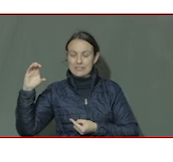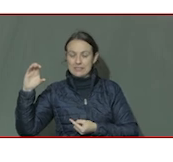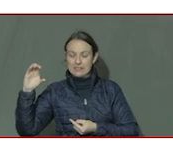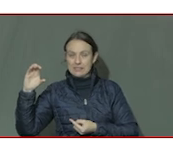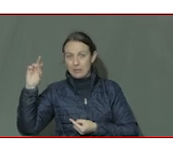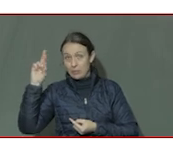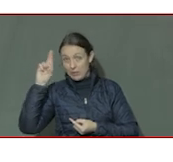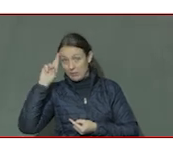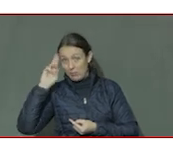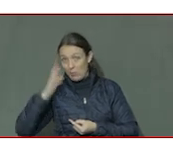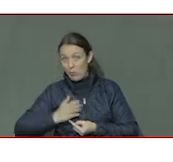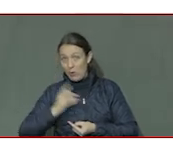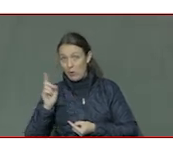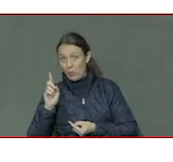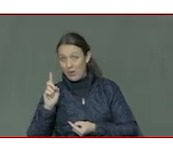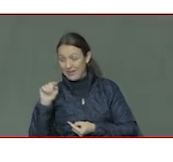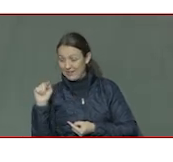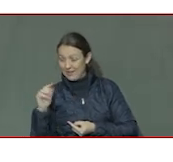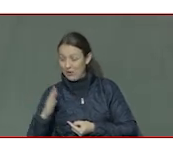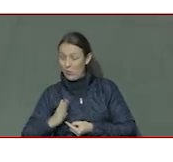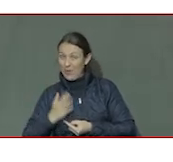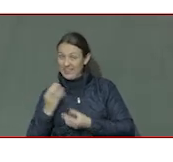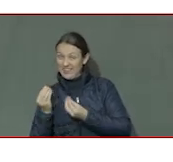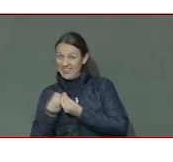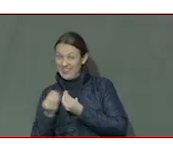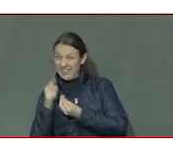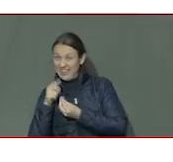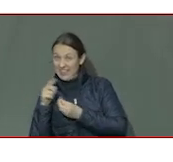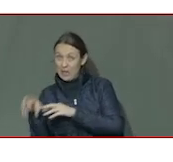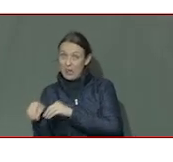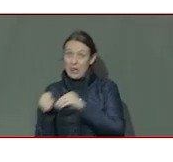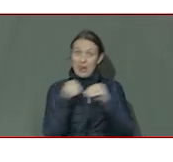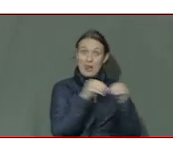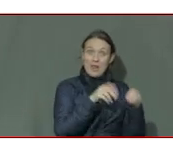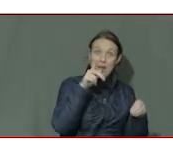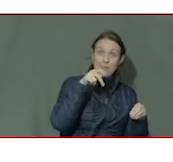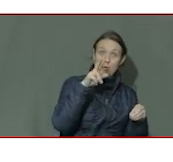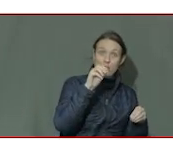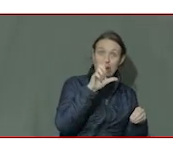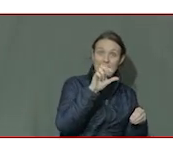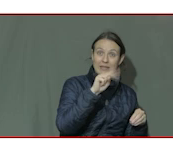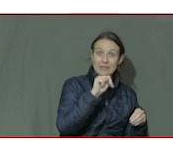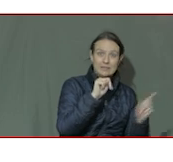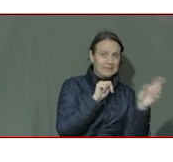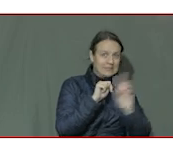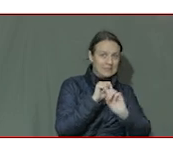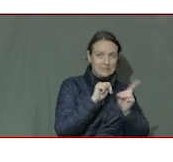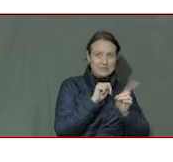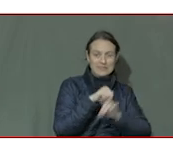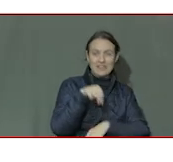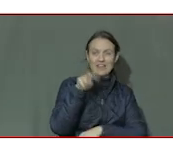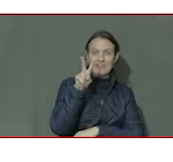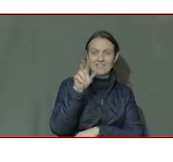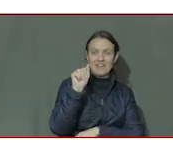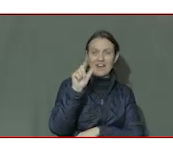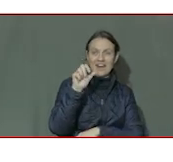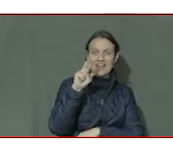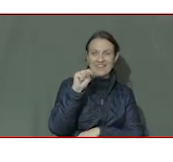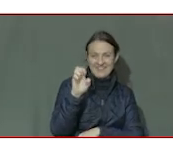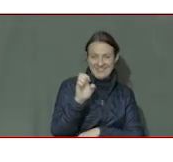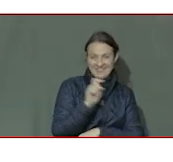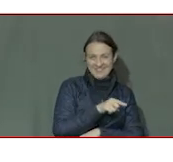the one that is going to be broad. It's not proline, it's going to be what? Valine. So